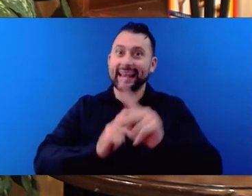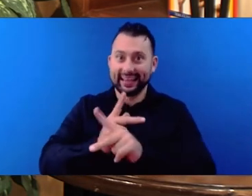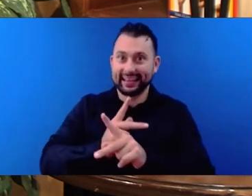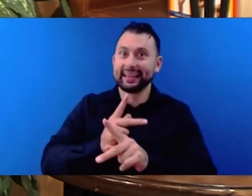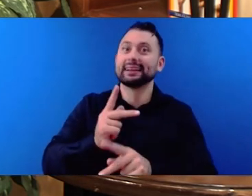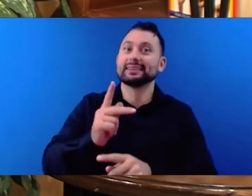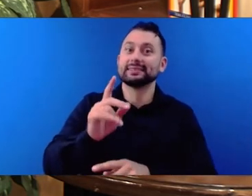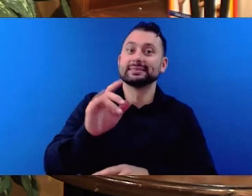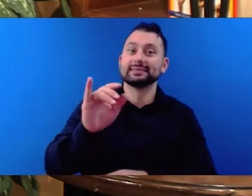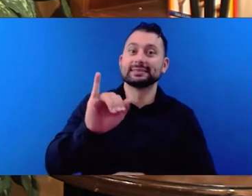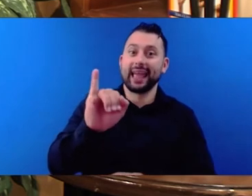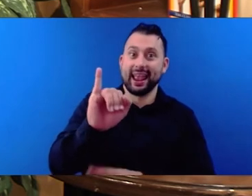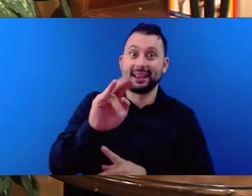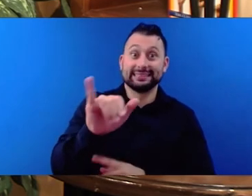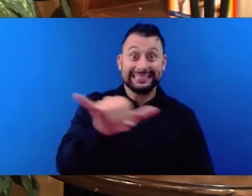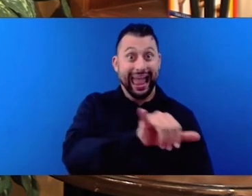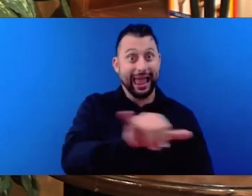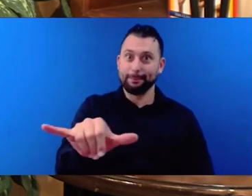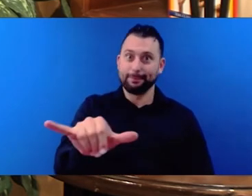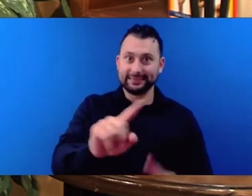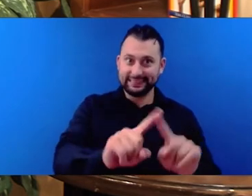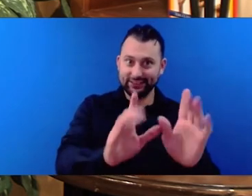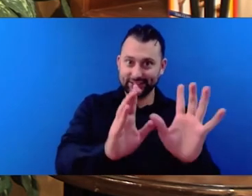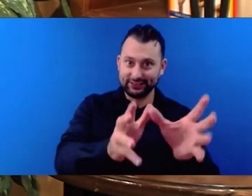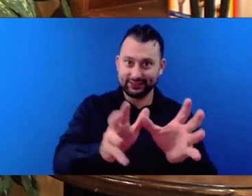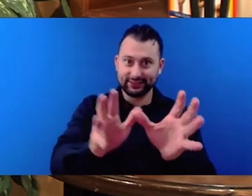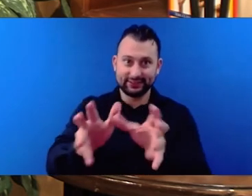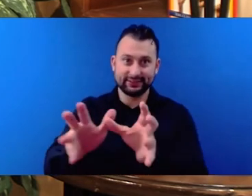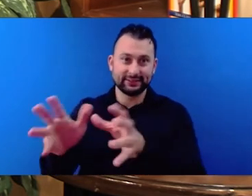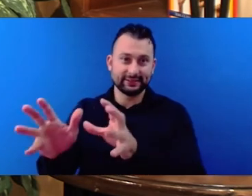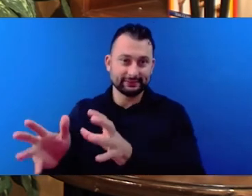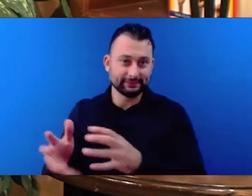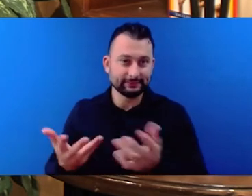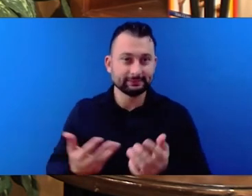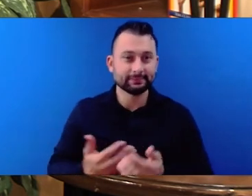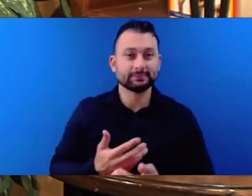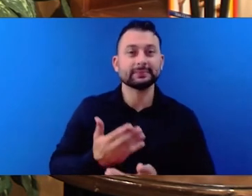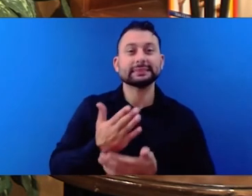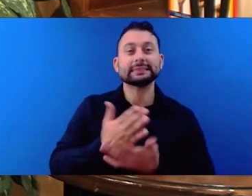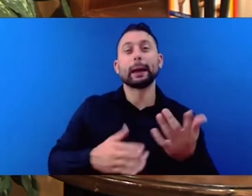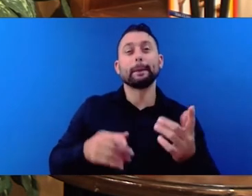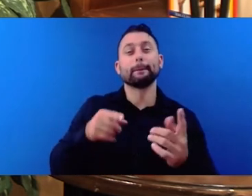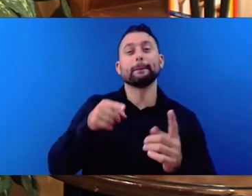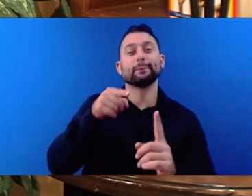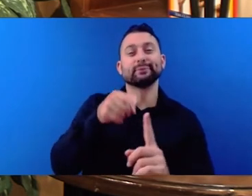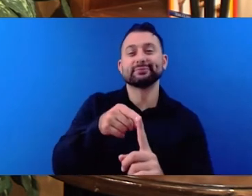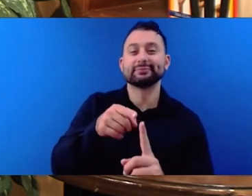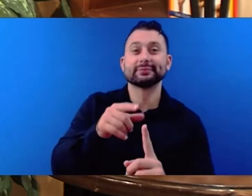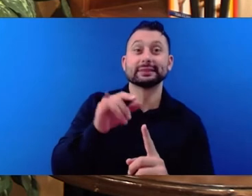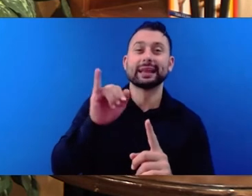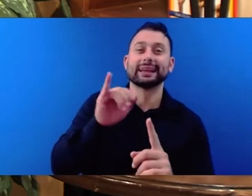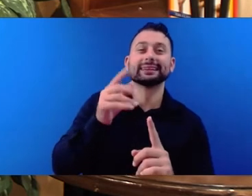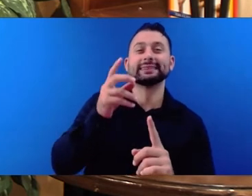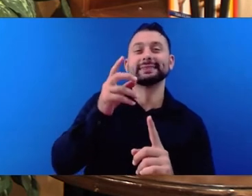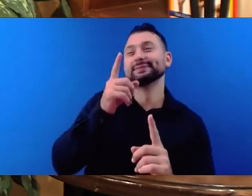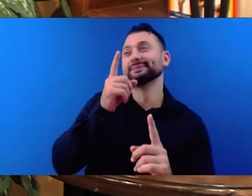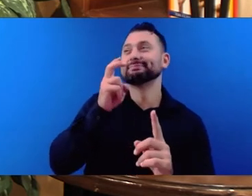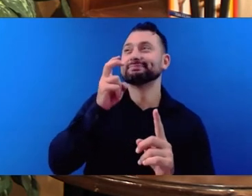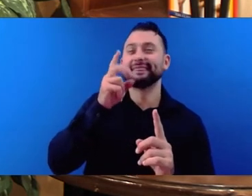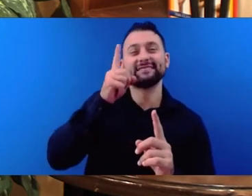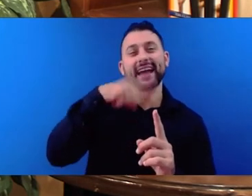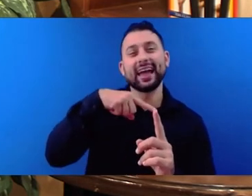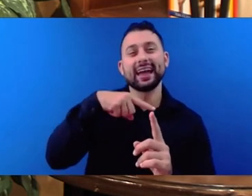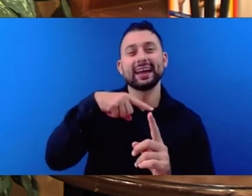what we'd say biosynthetic, or we formulated it to act in a different way than our regular insulin.